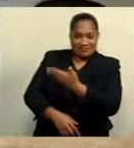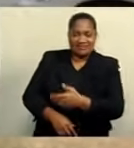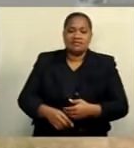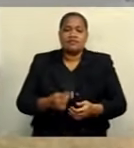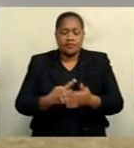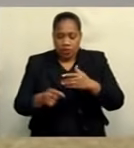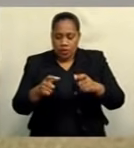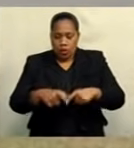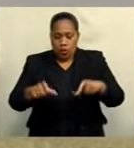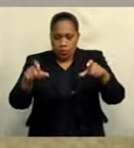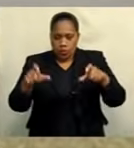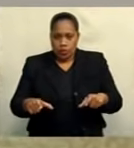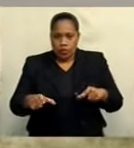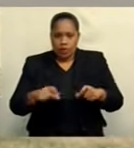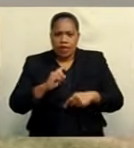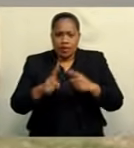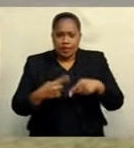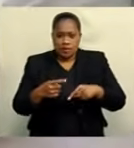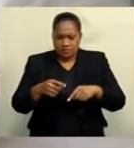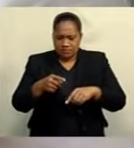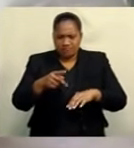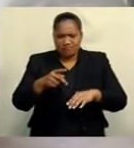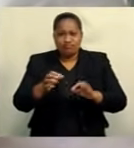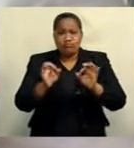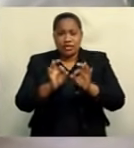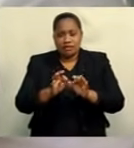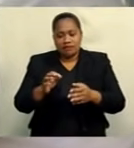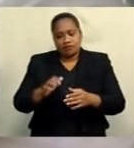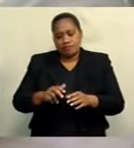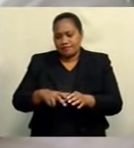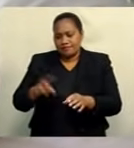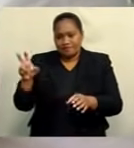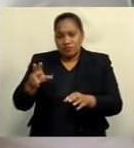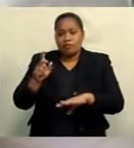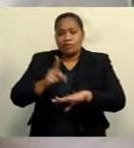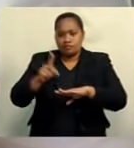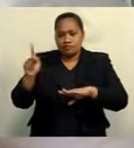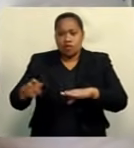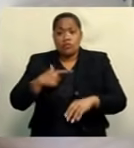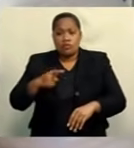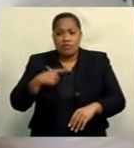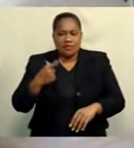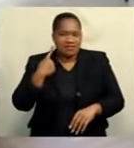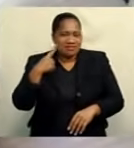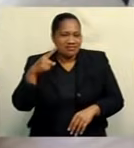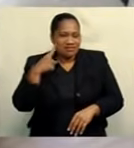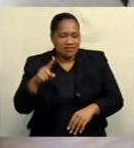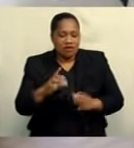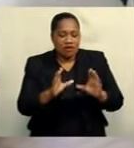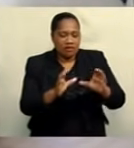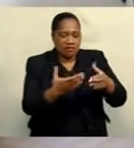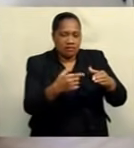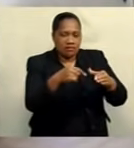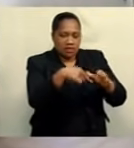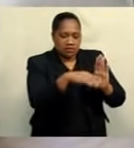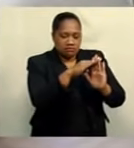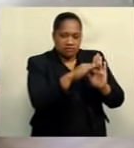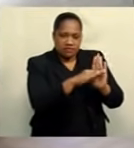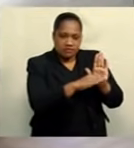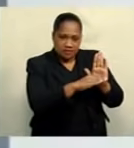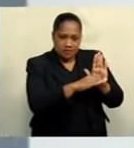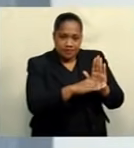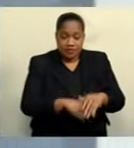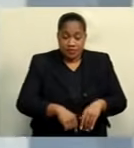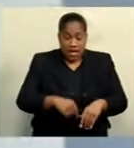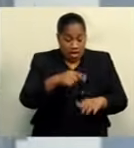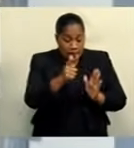ruling declaring Bulitavu's seat in Parliament vacant for breaches of party directives. Bulitavu's lawyer Sushil Sharma told the court